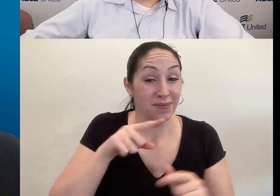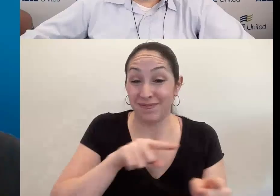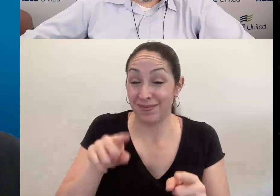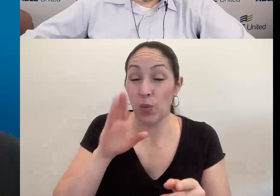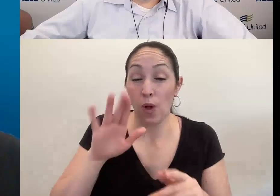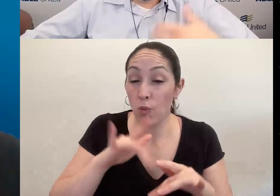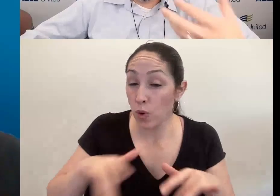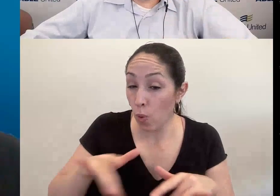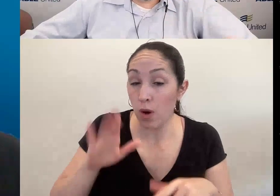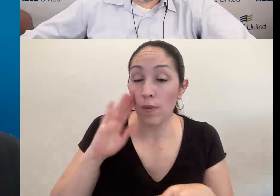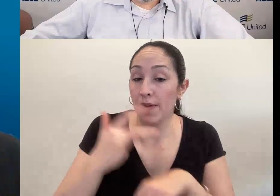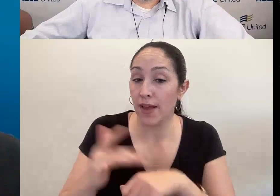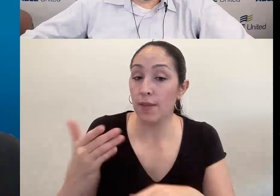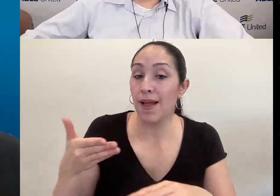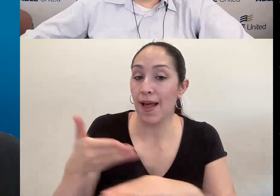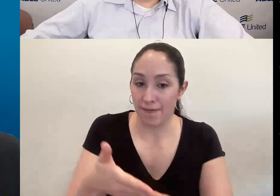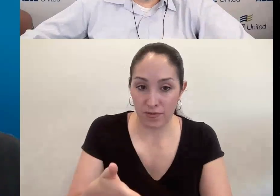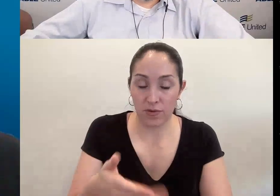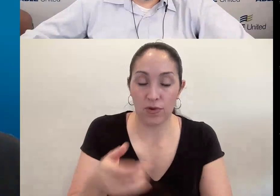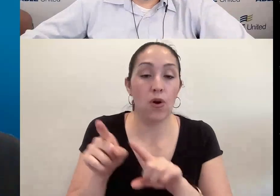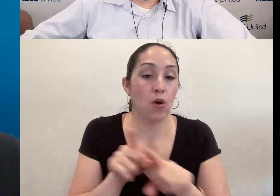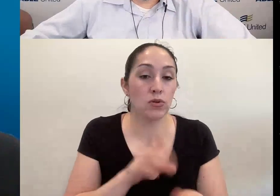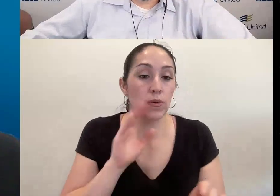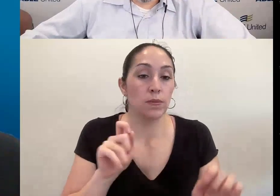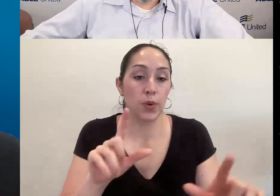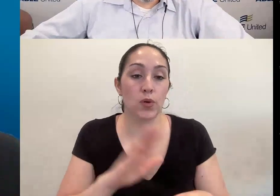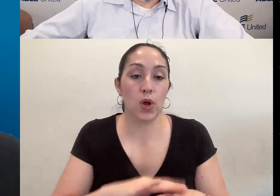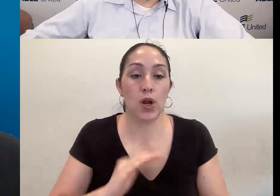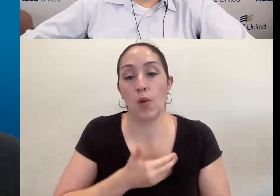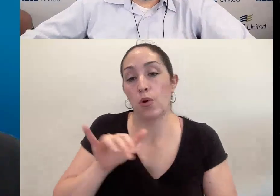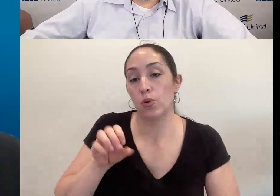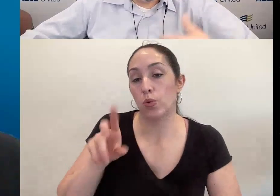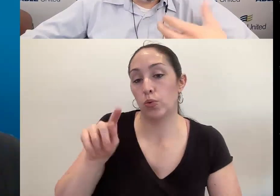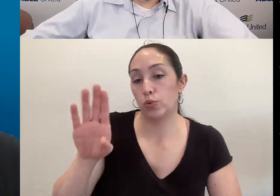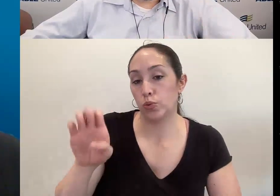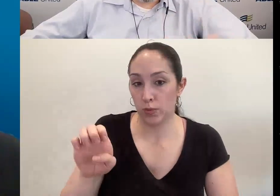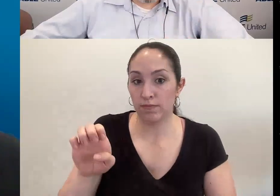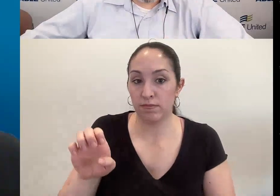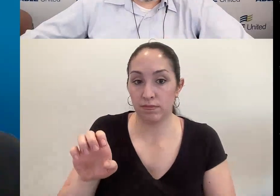and available afterwards. We'll also be posting it on our YouTube page,